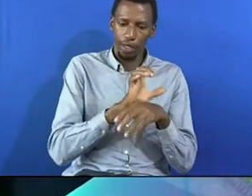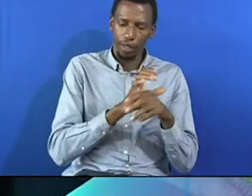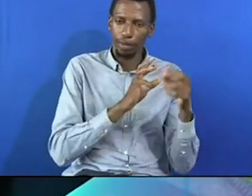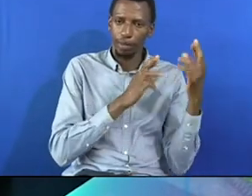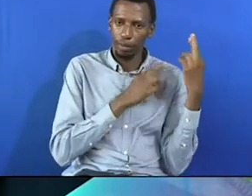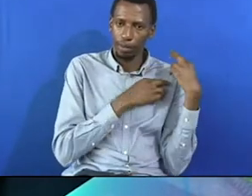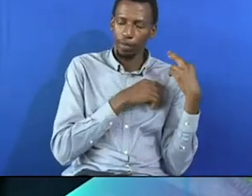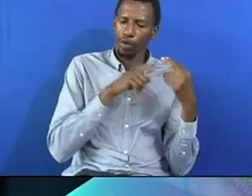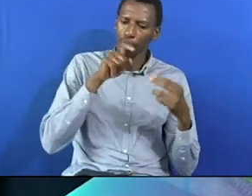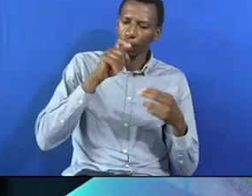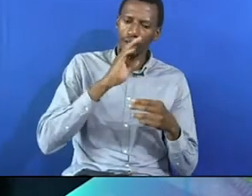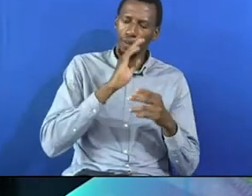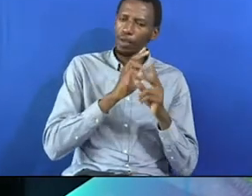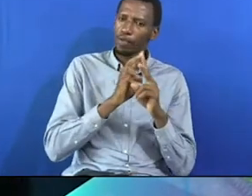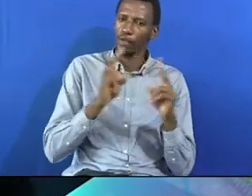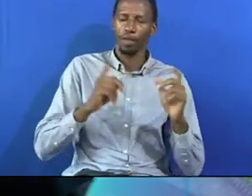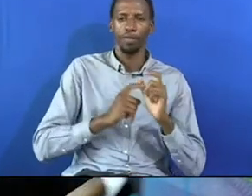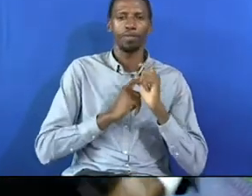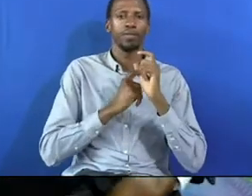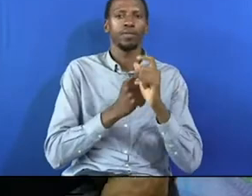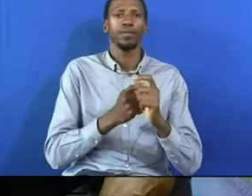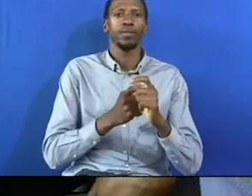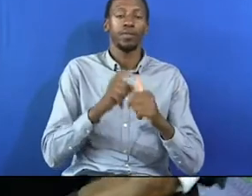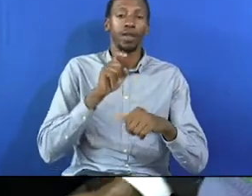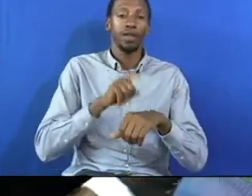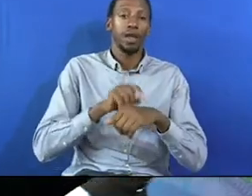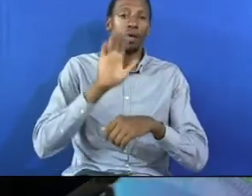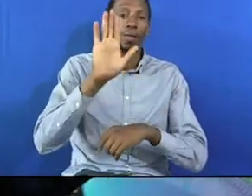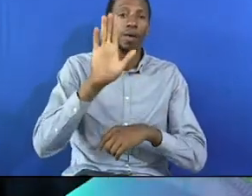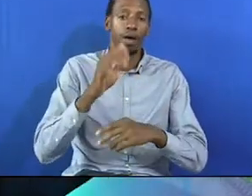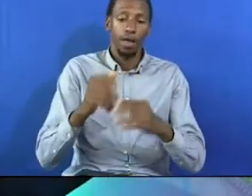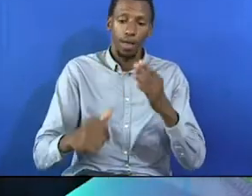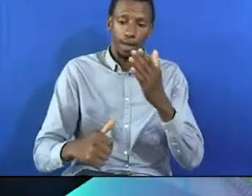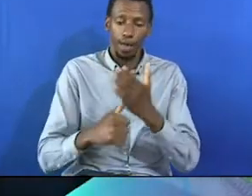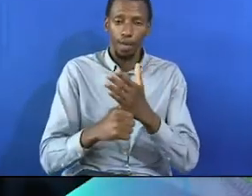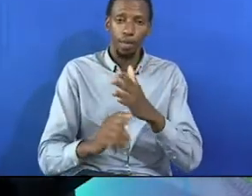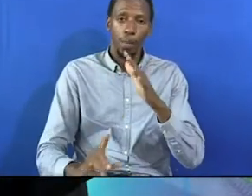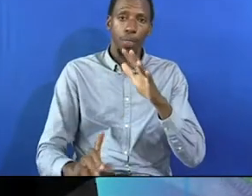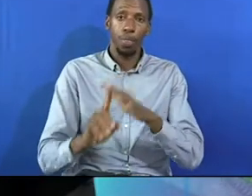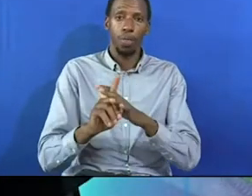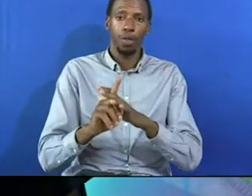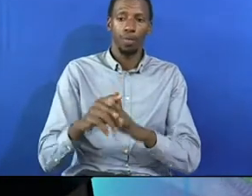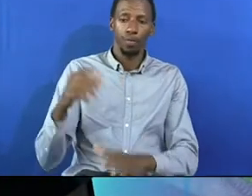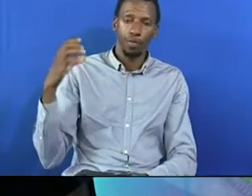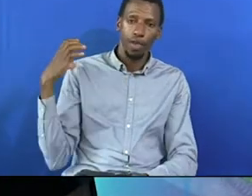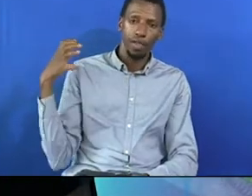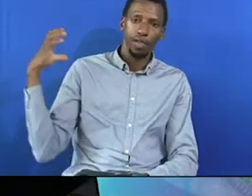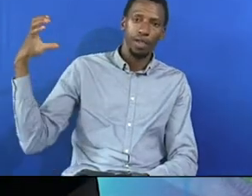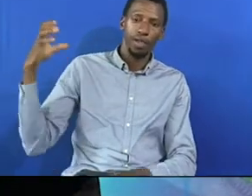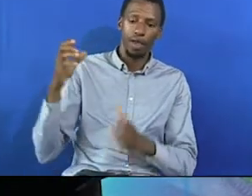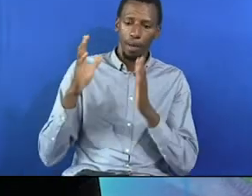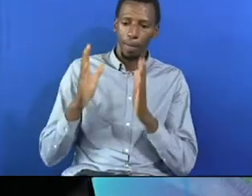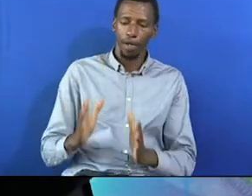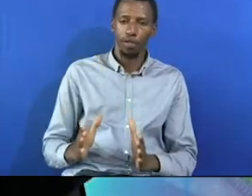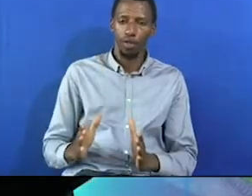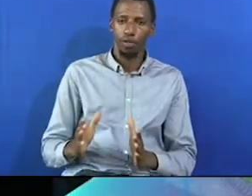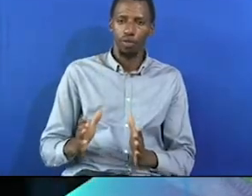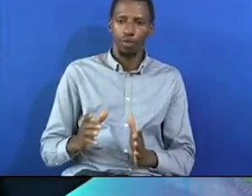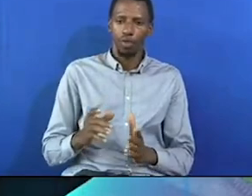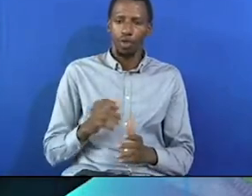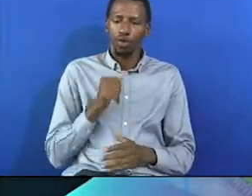you must actually be gifted. That when your name comes, the chairperson is not sure how to put